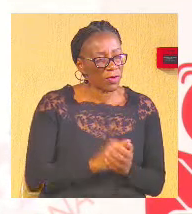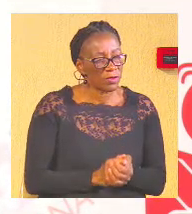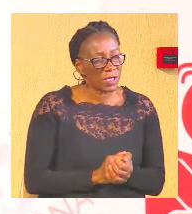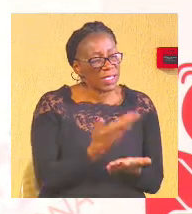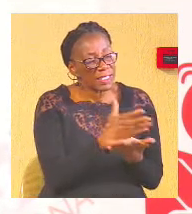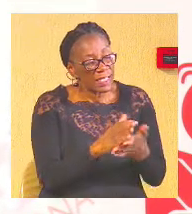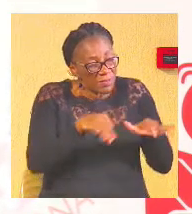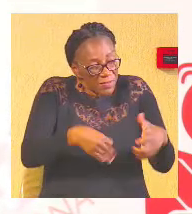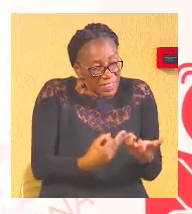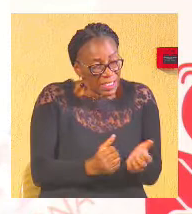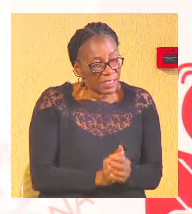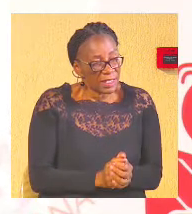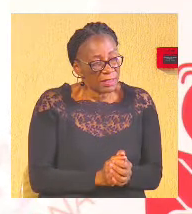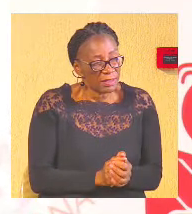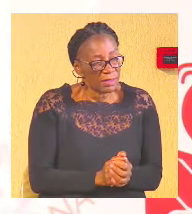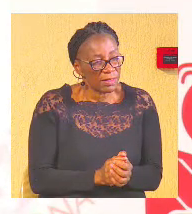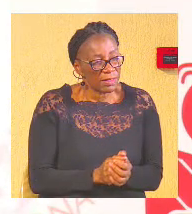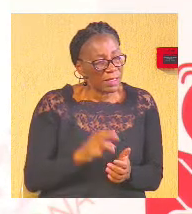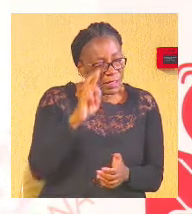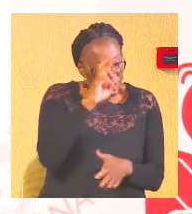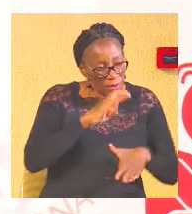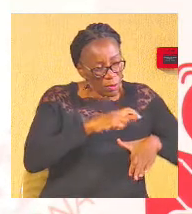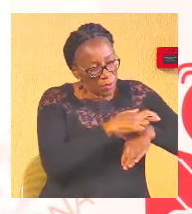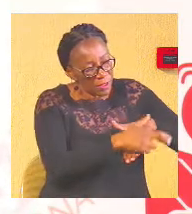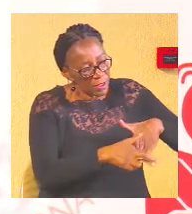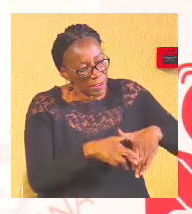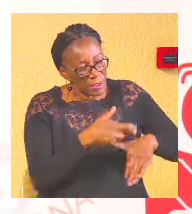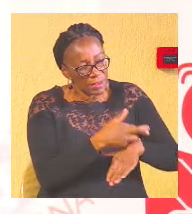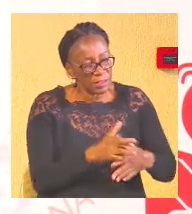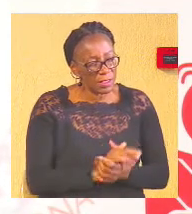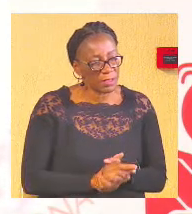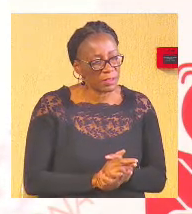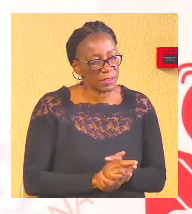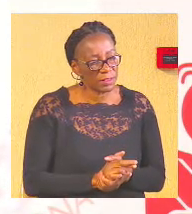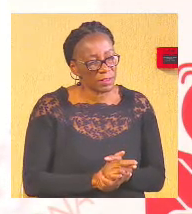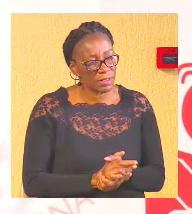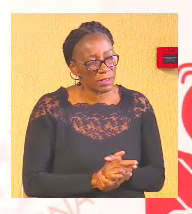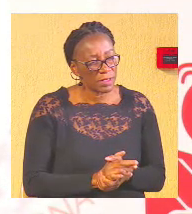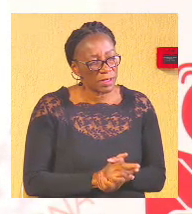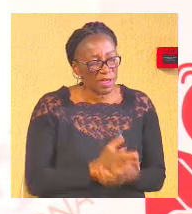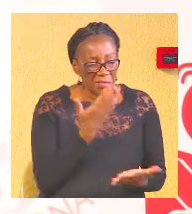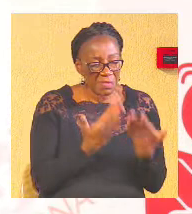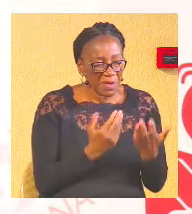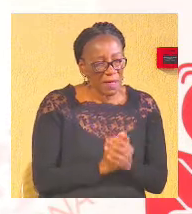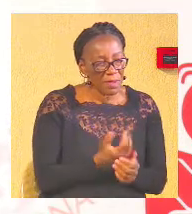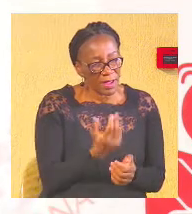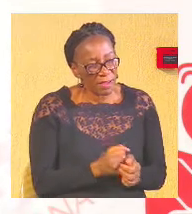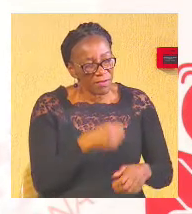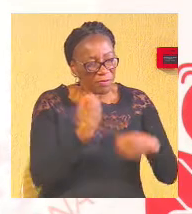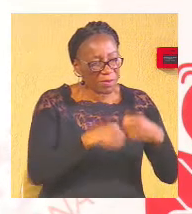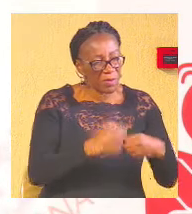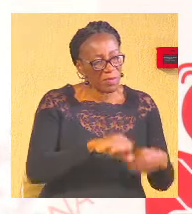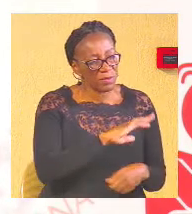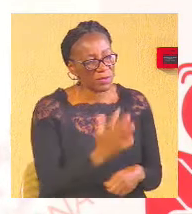passed. Fortunately, some of our own government facilities can pass through the test to be provided for the free water.